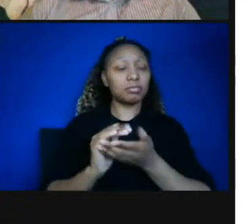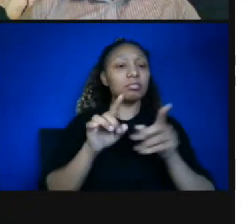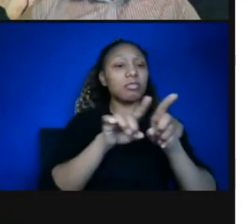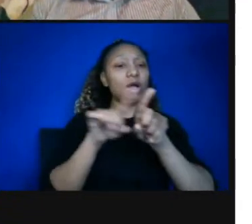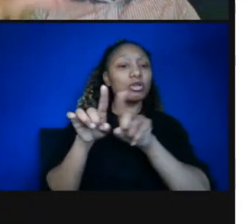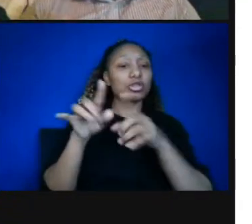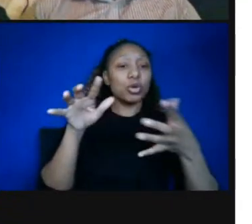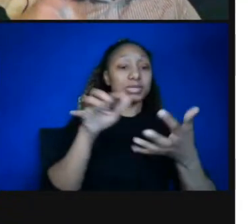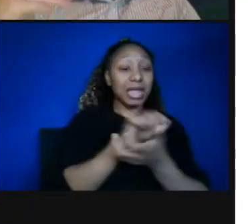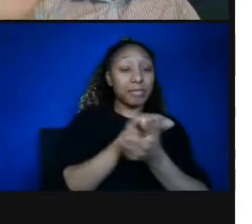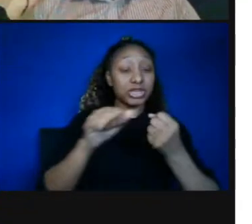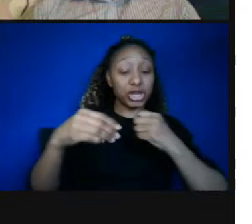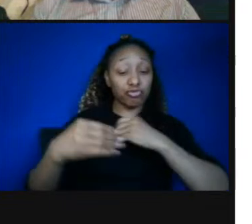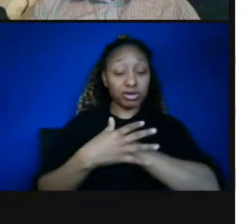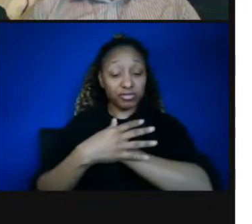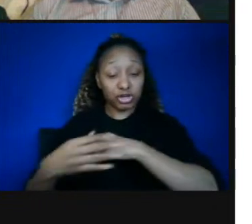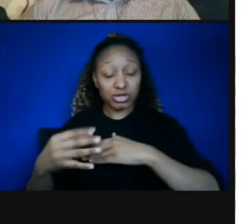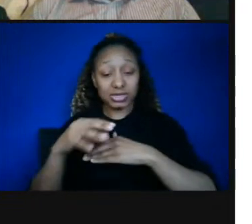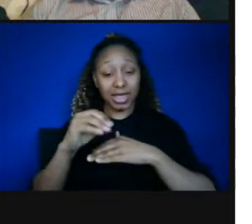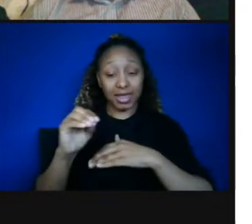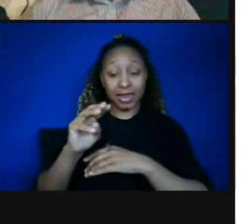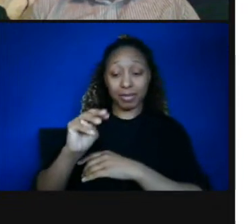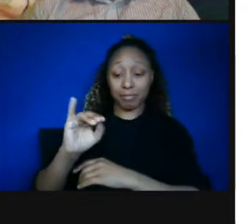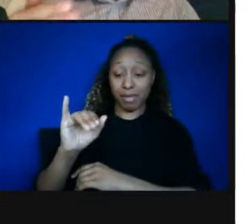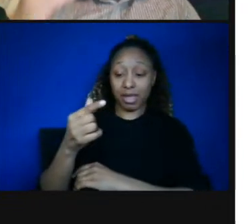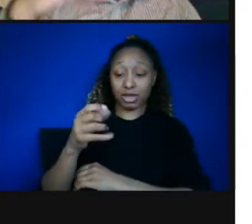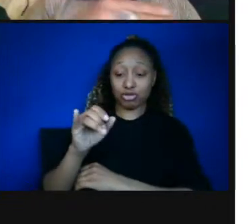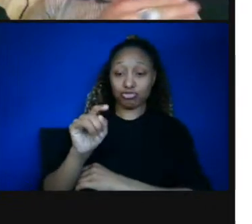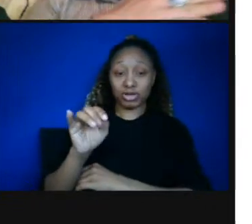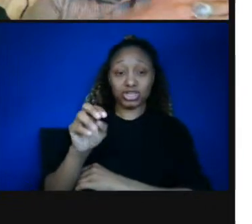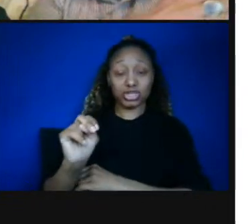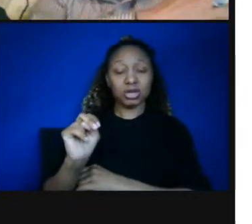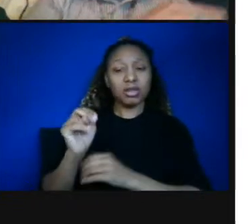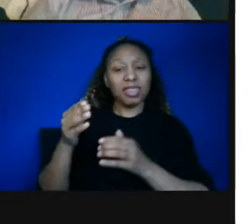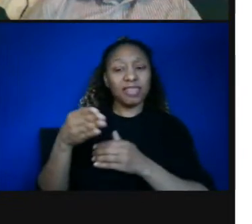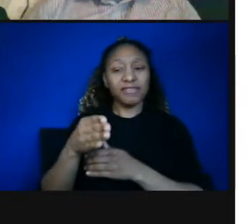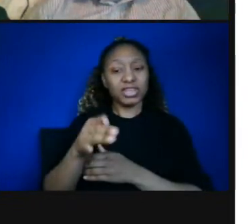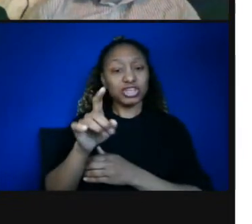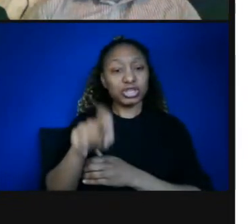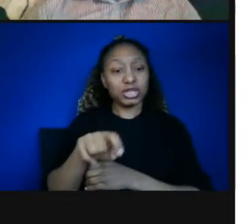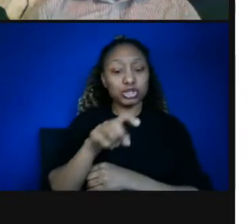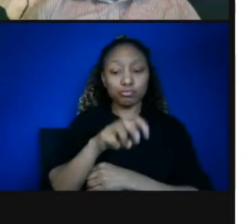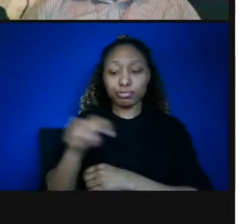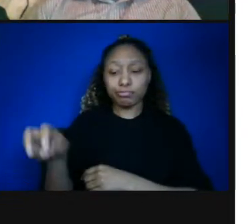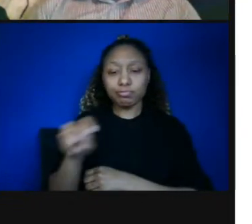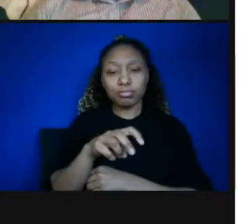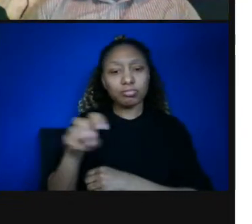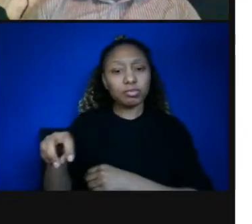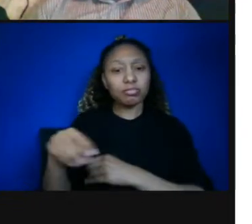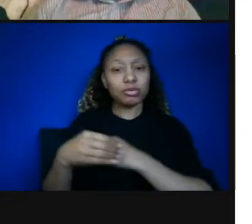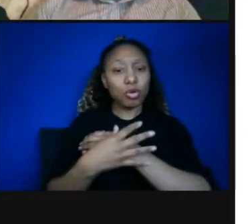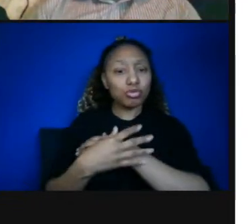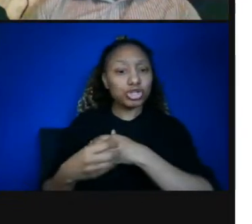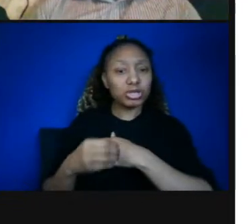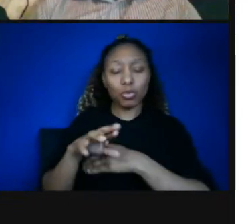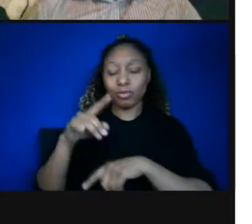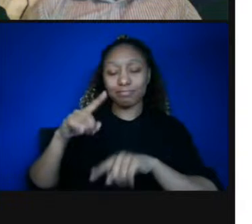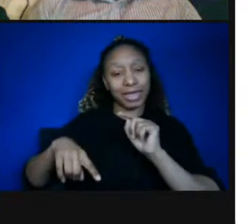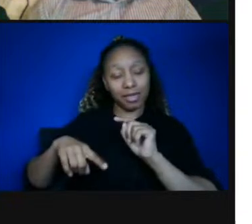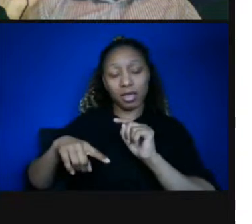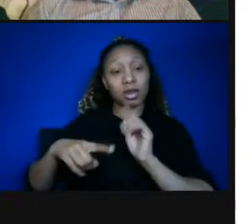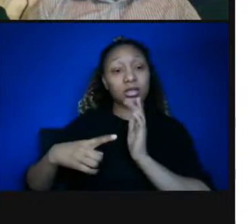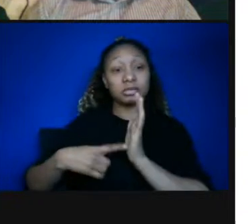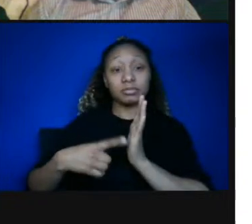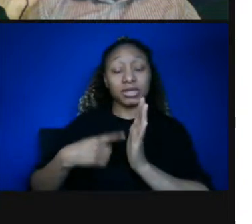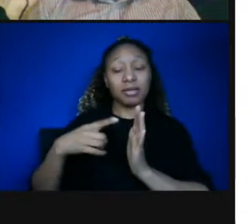of waterways, changing of migrational paths for these fish, because they need to spawn upriver. They weren't able to do that. And so